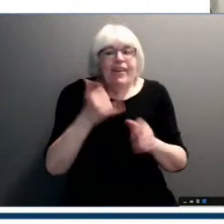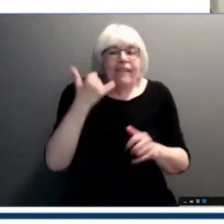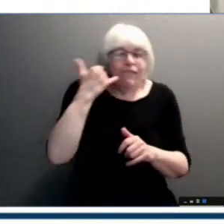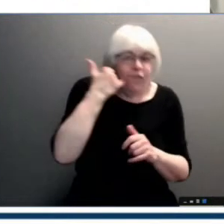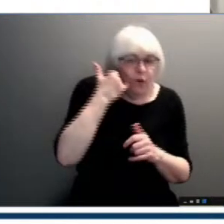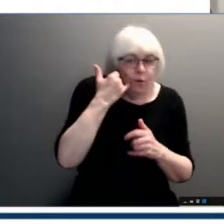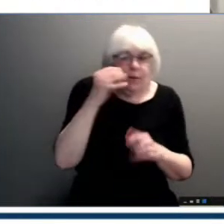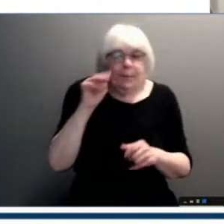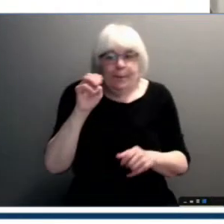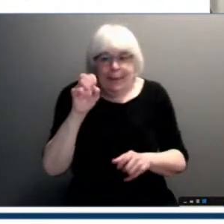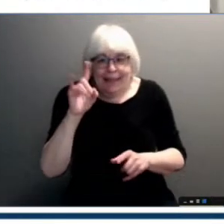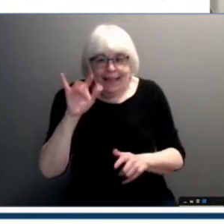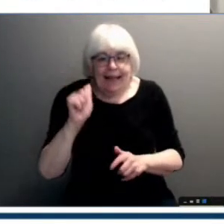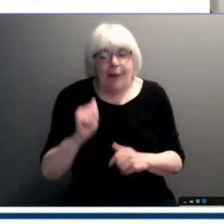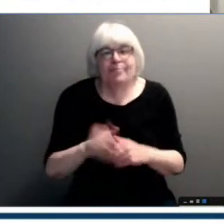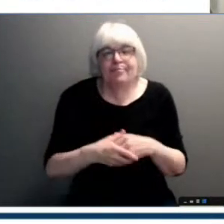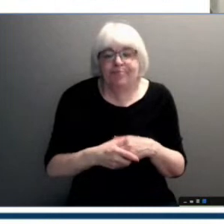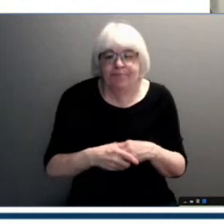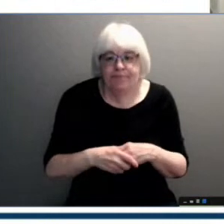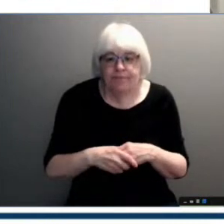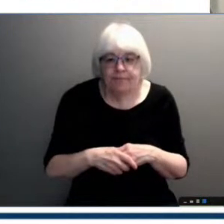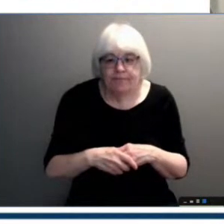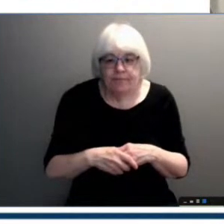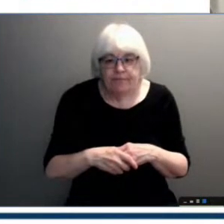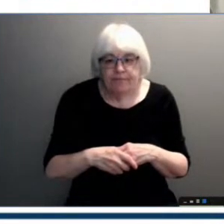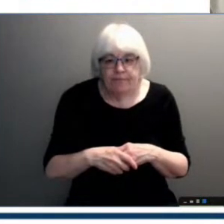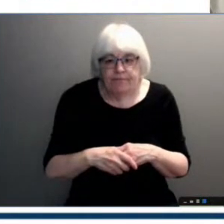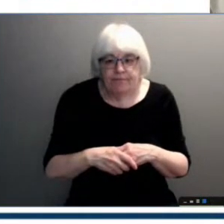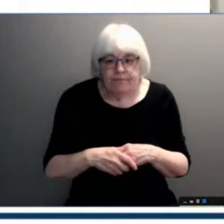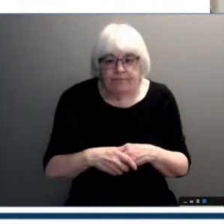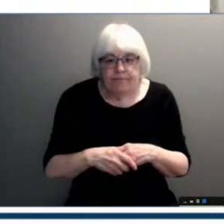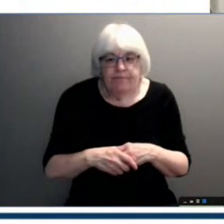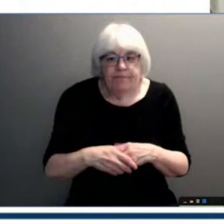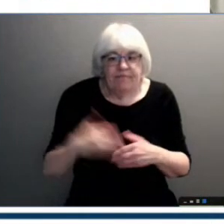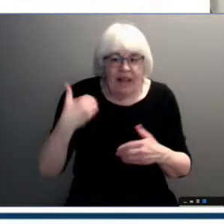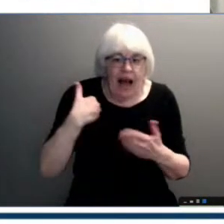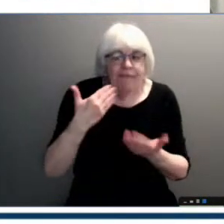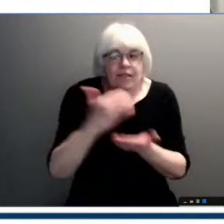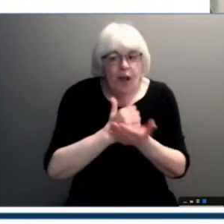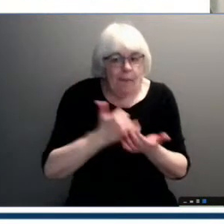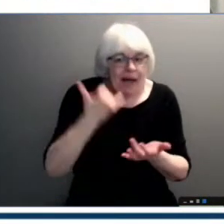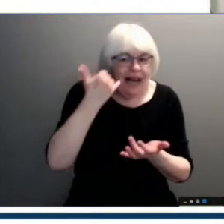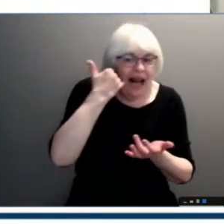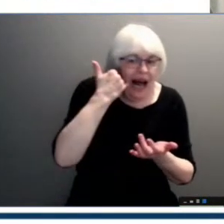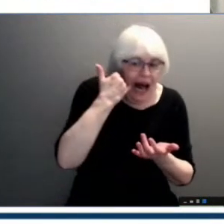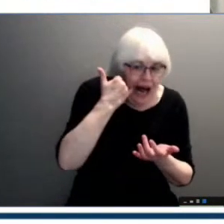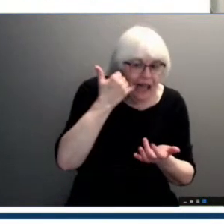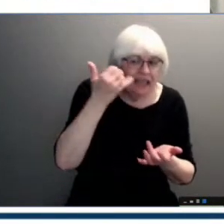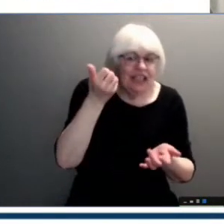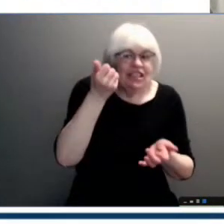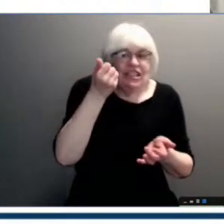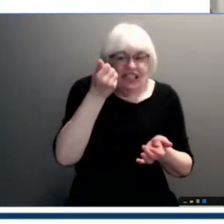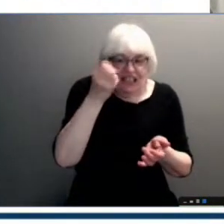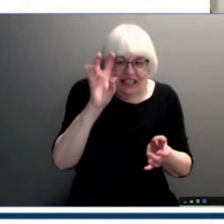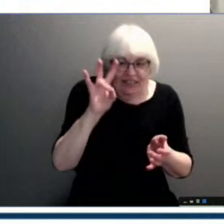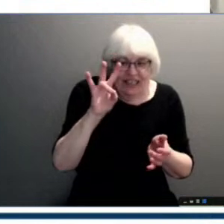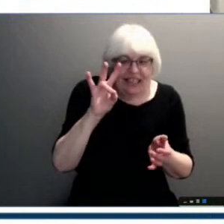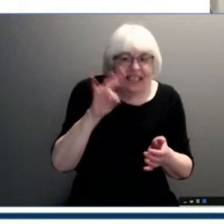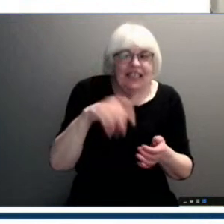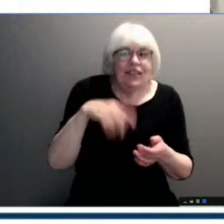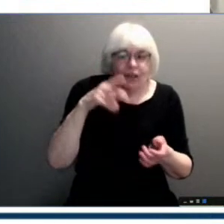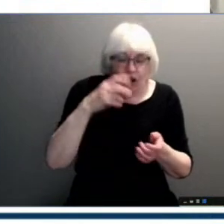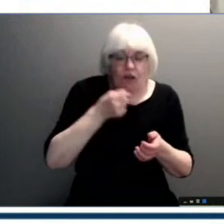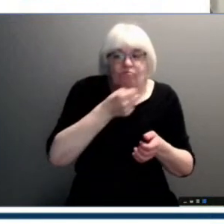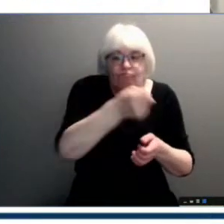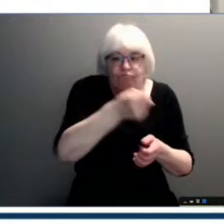briefing. We do have a fair number of reporters on the line. We have 17 reporters, so we will take as many questions as we possibly can. We will start with